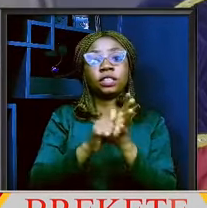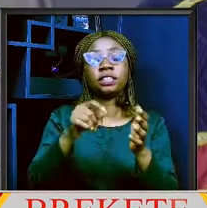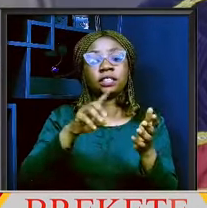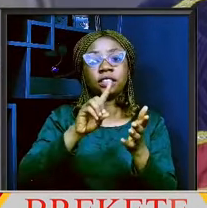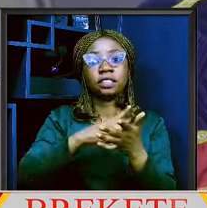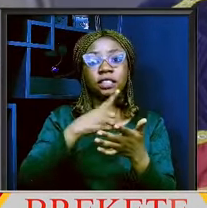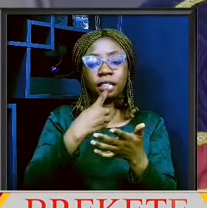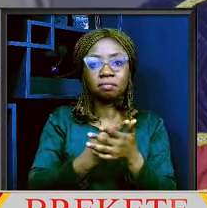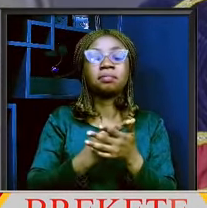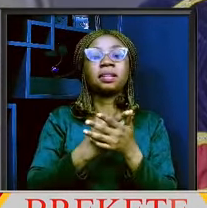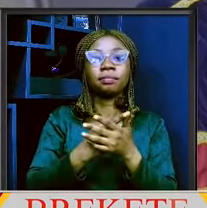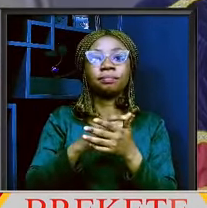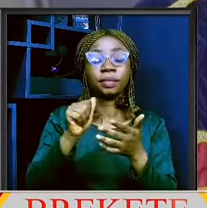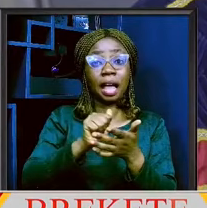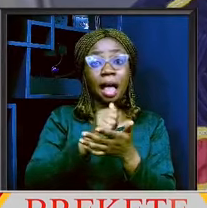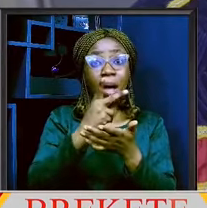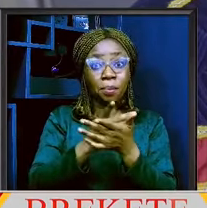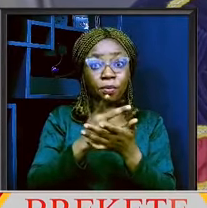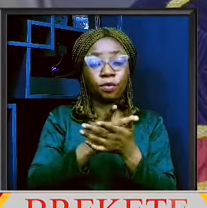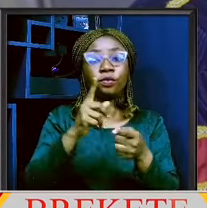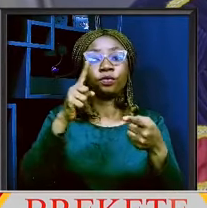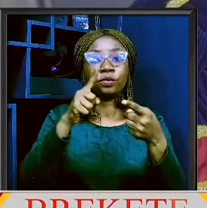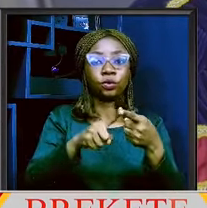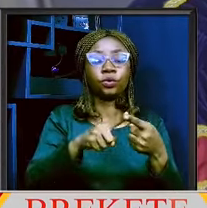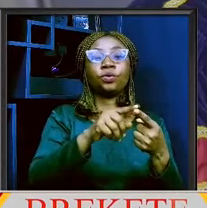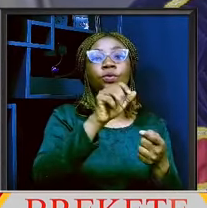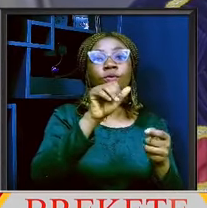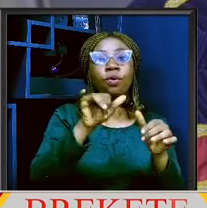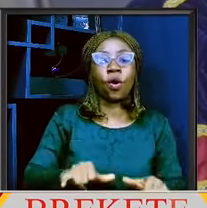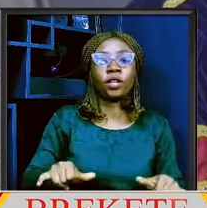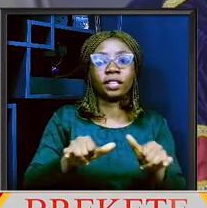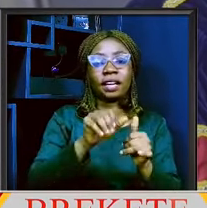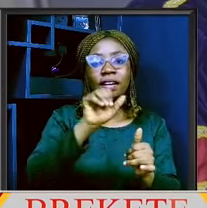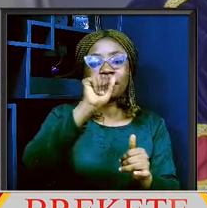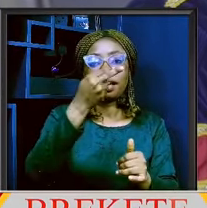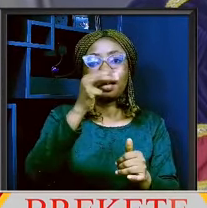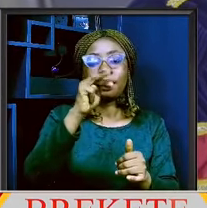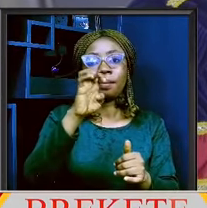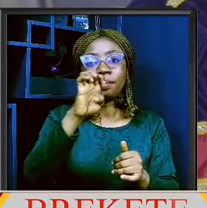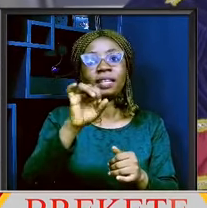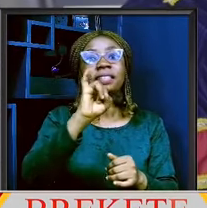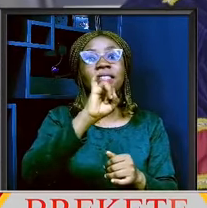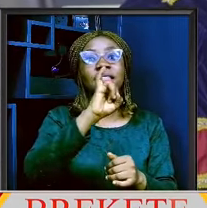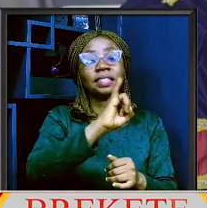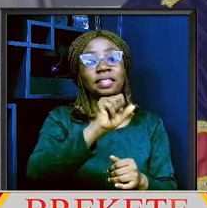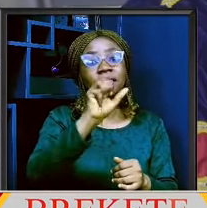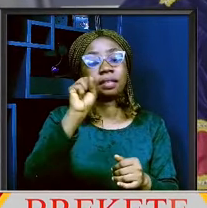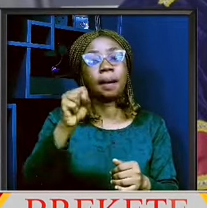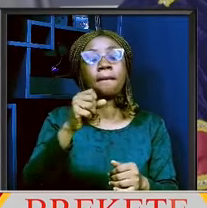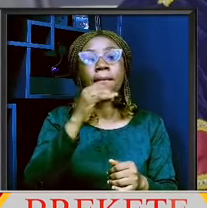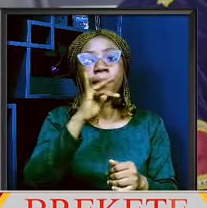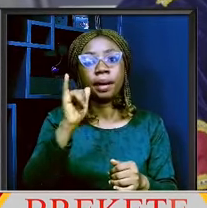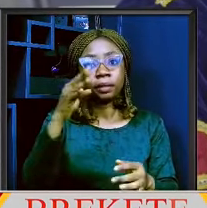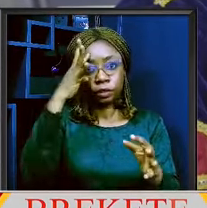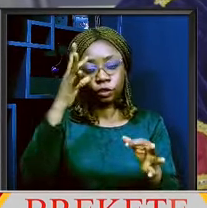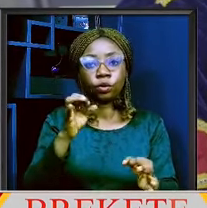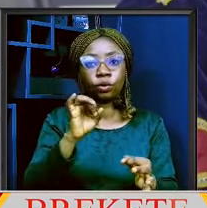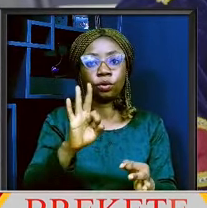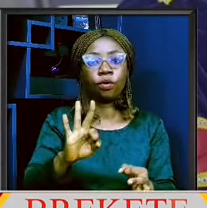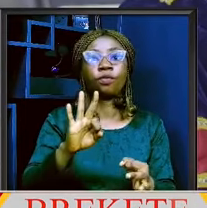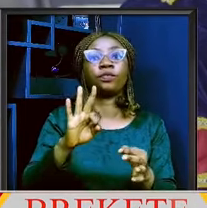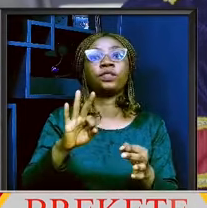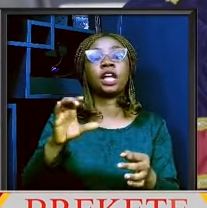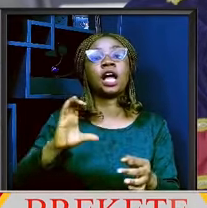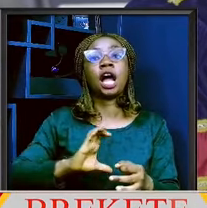confirmed honoris causa upon Ordinary Ahmad Issa by resolution of the Council and Senate of Federal University